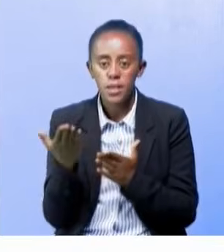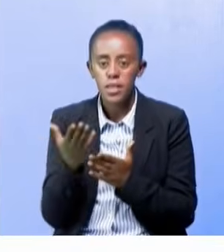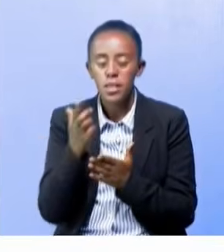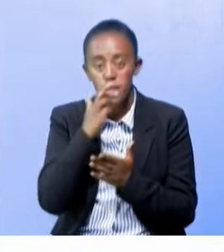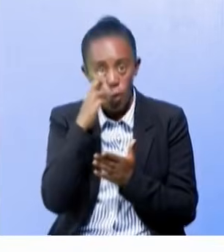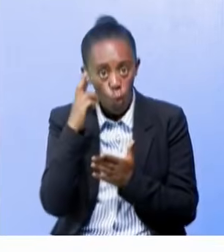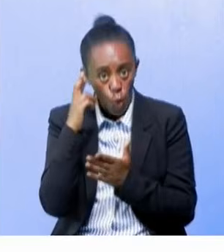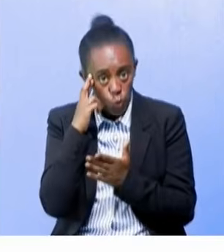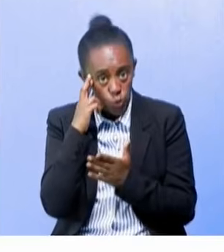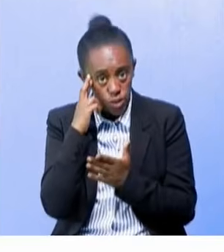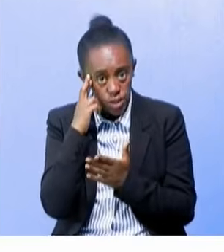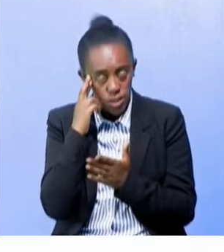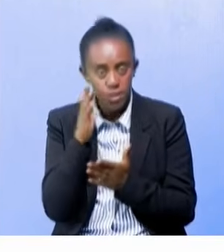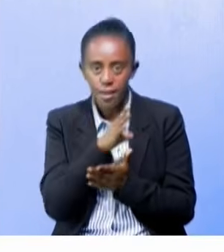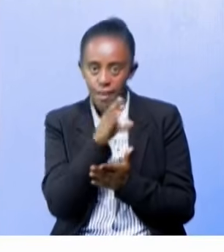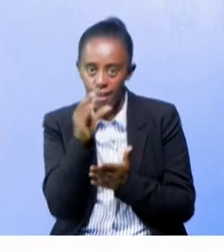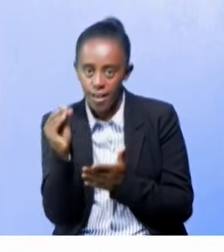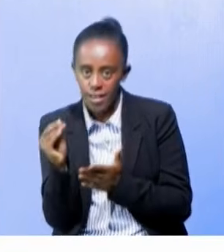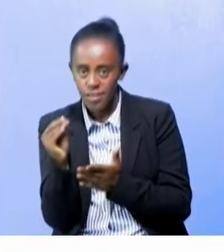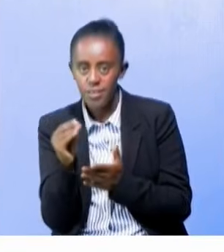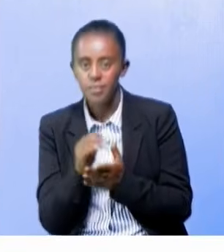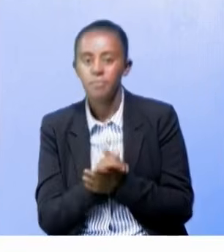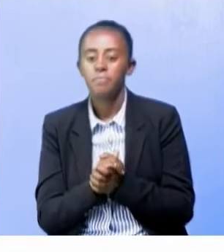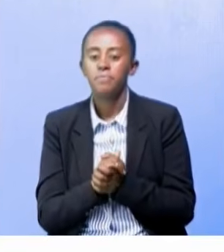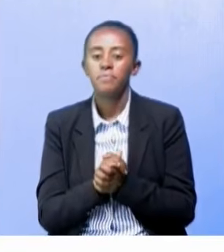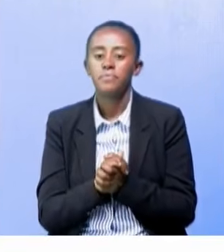cause and